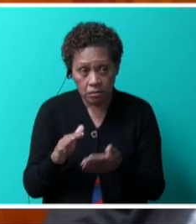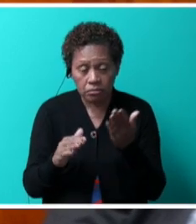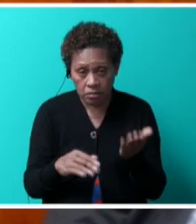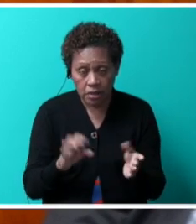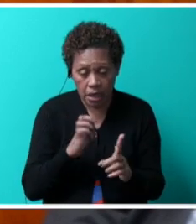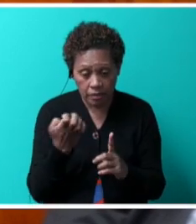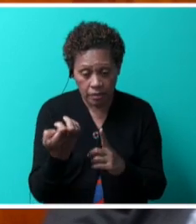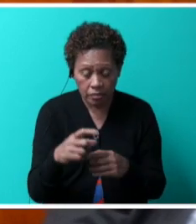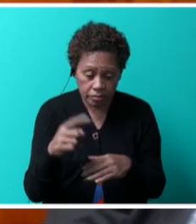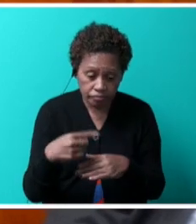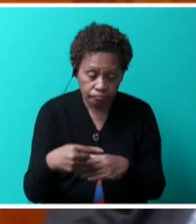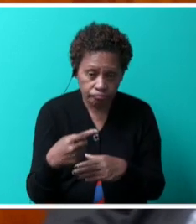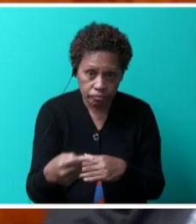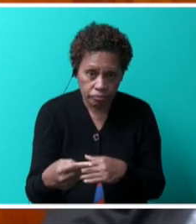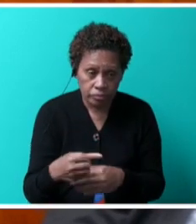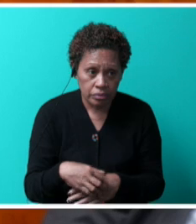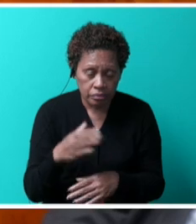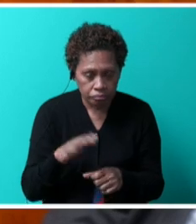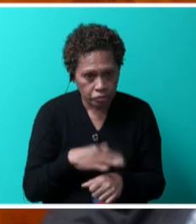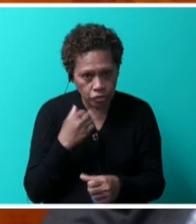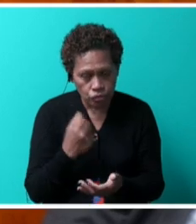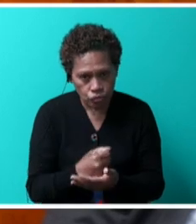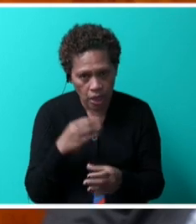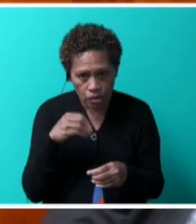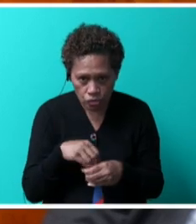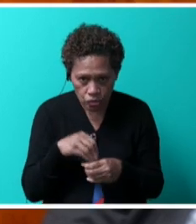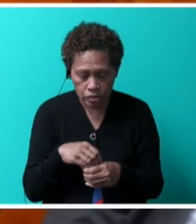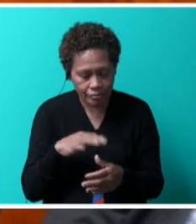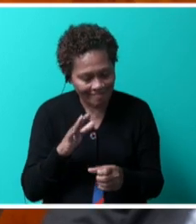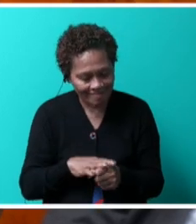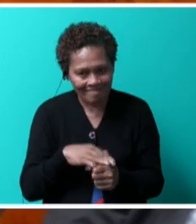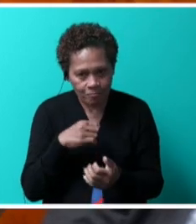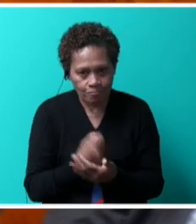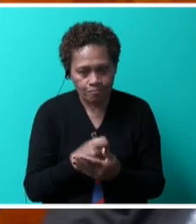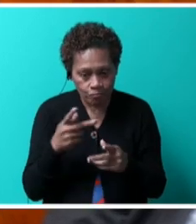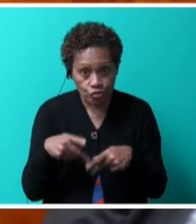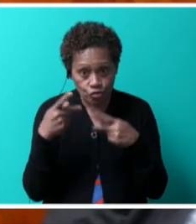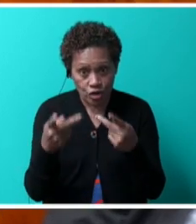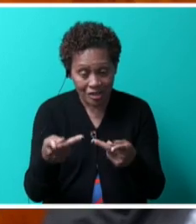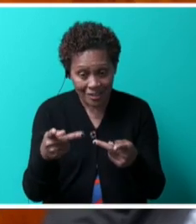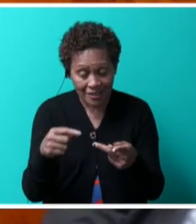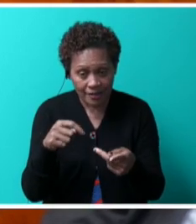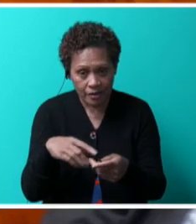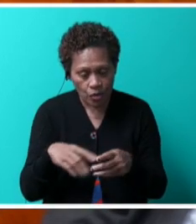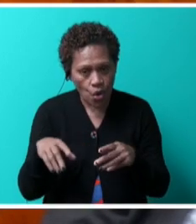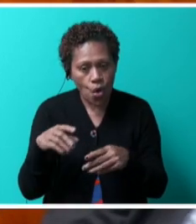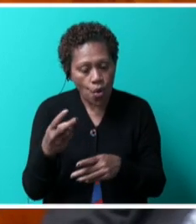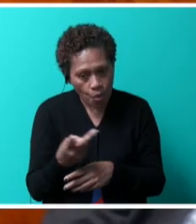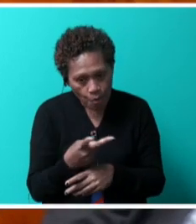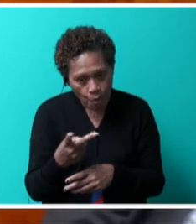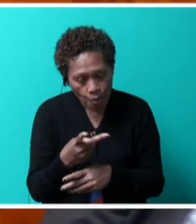environmental sustainability, and soil inclusion, ensuring that the proposed interventions are both commercially